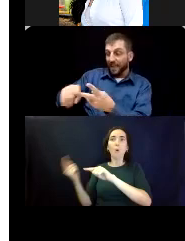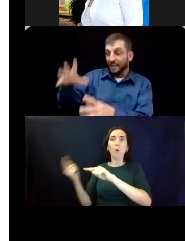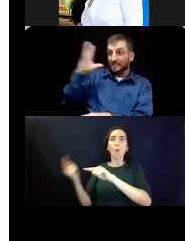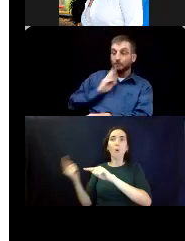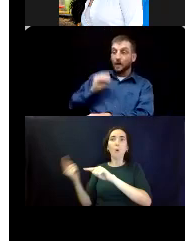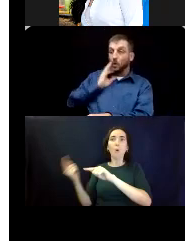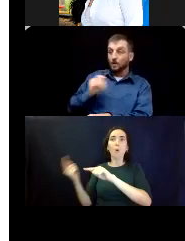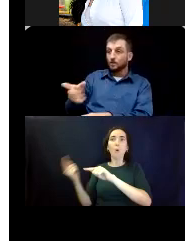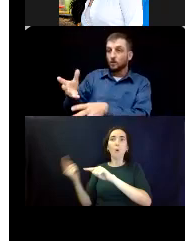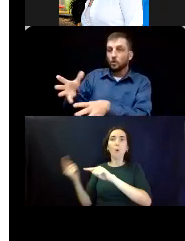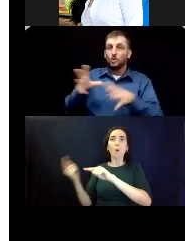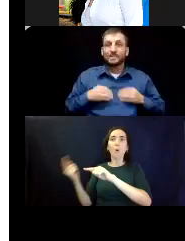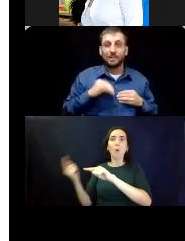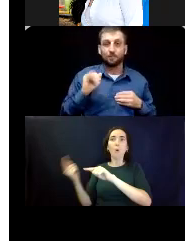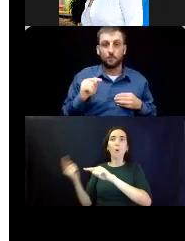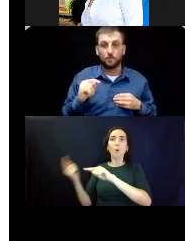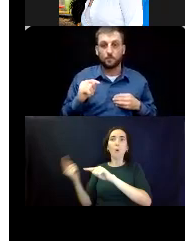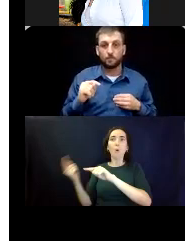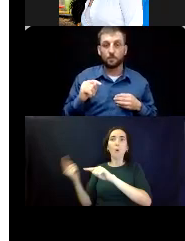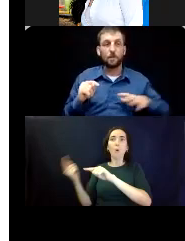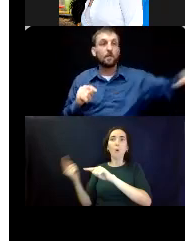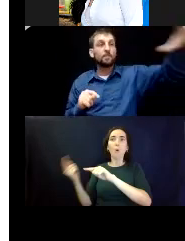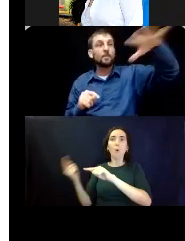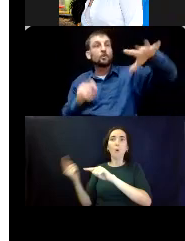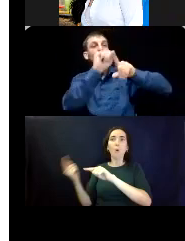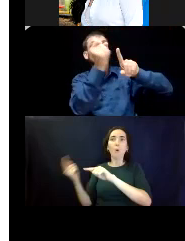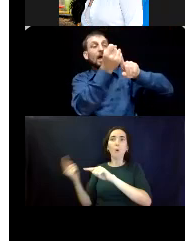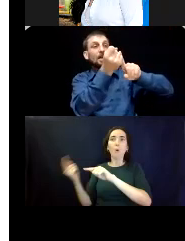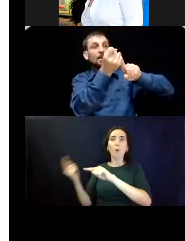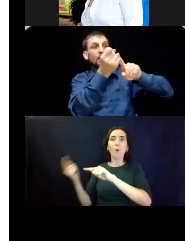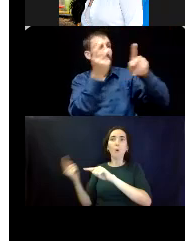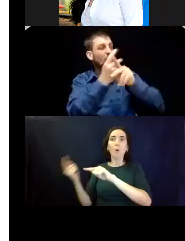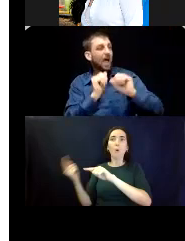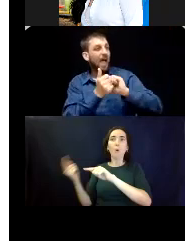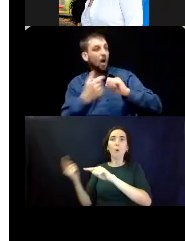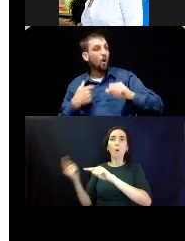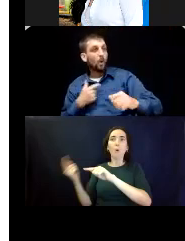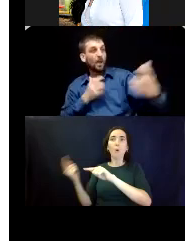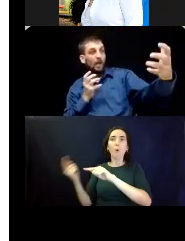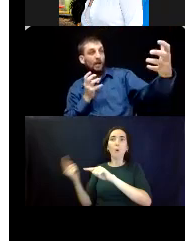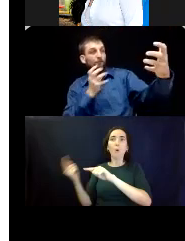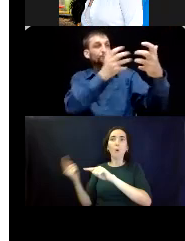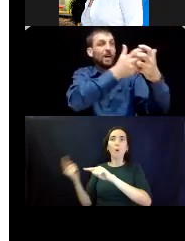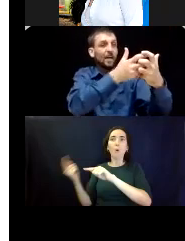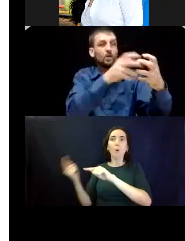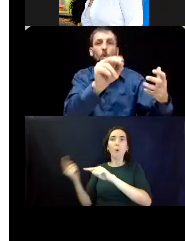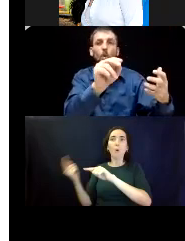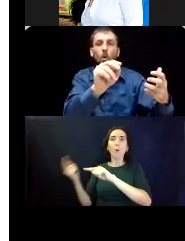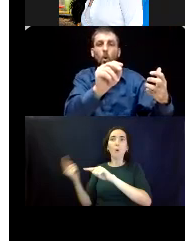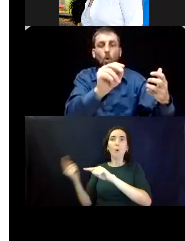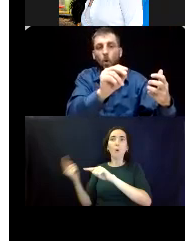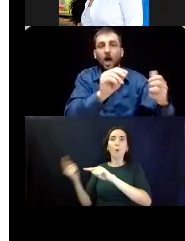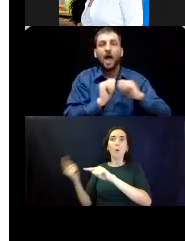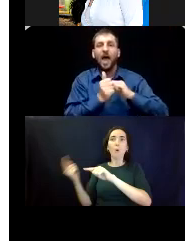mainstream society needs to figure out not how we fit in, but how we can be of benefit exactly the way we are."